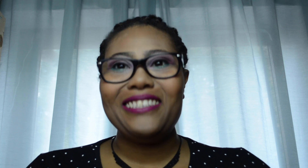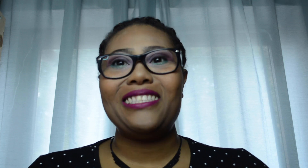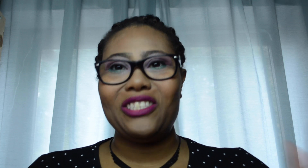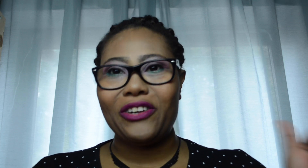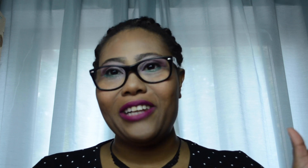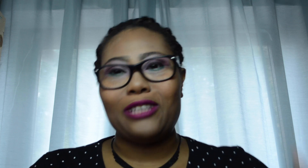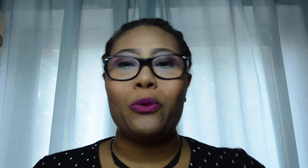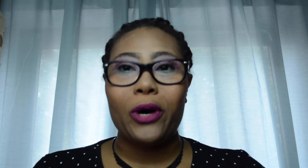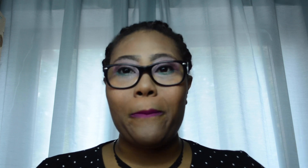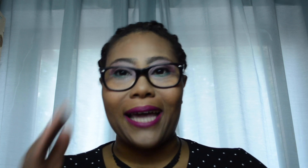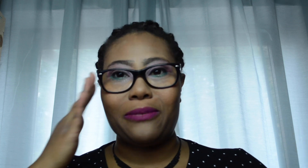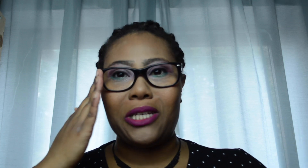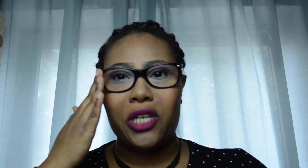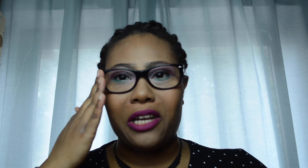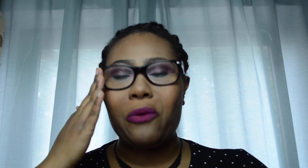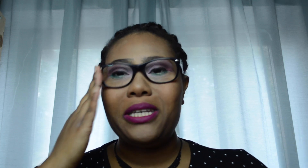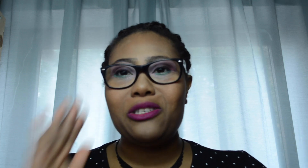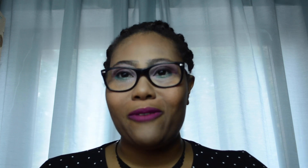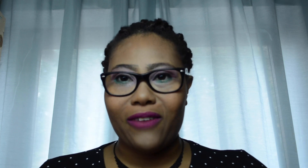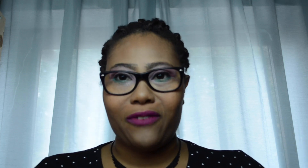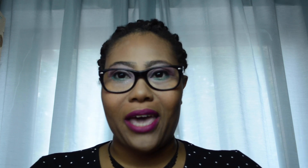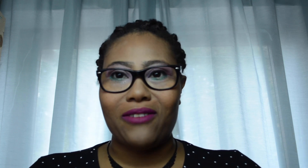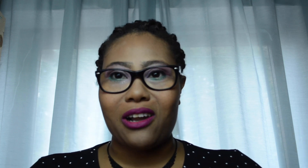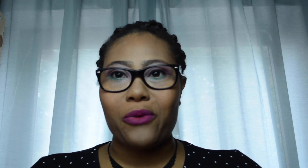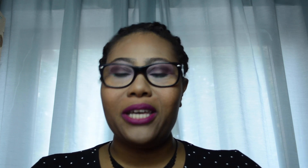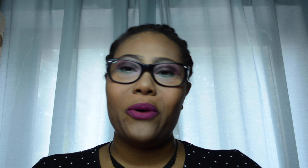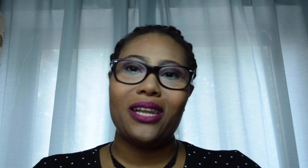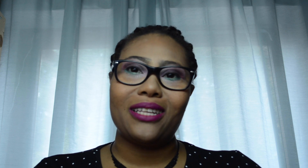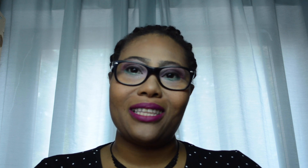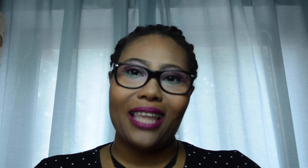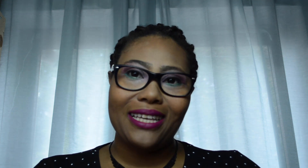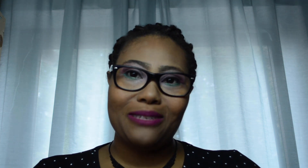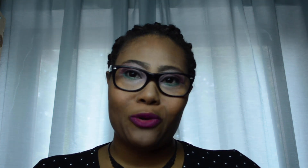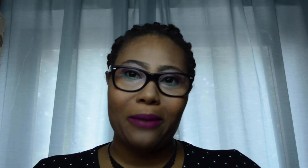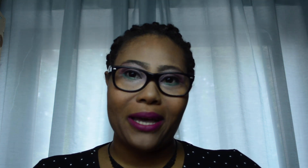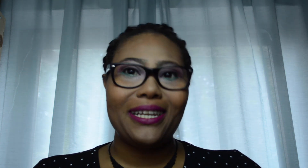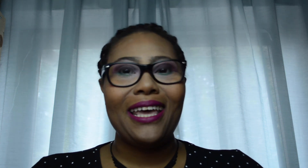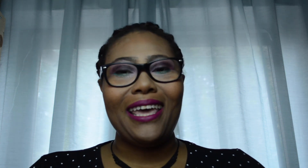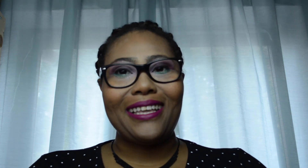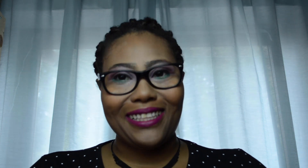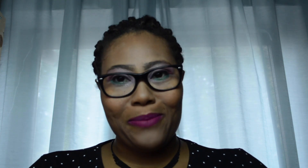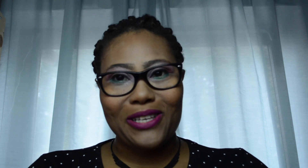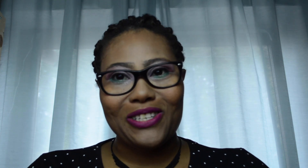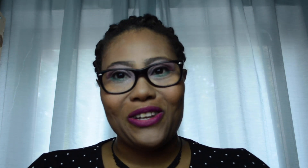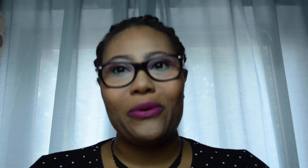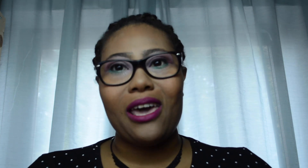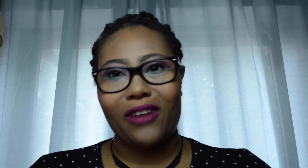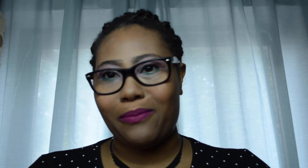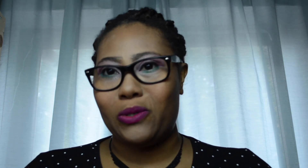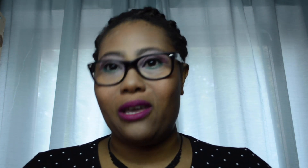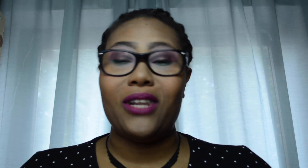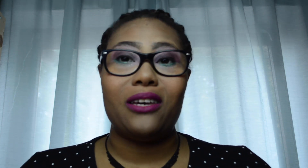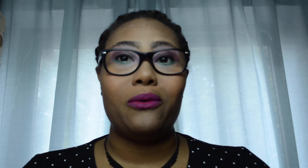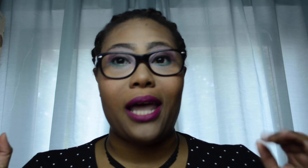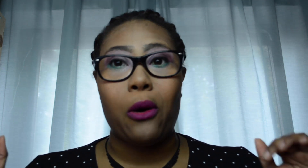Hey you guys, this is your girl Natural. Welcome back to my channel. Please do me a favor if you have not already, go ahead and click the like and subscribe button. Click the bell so you know whenever